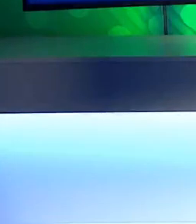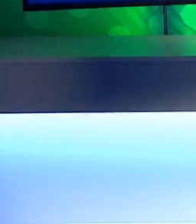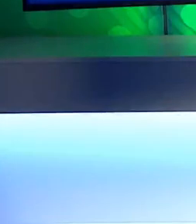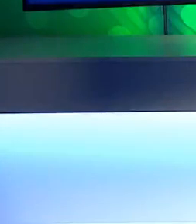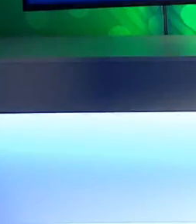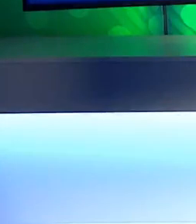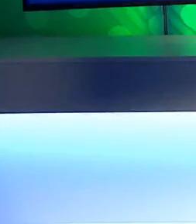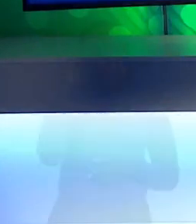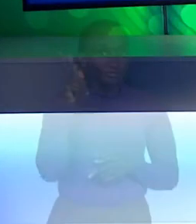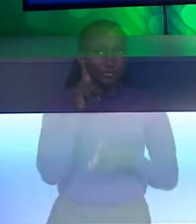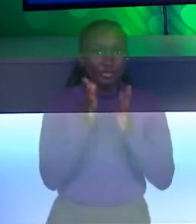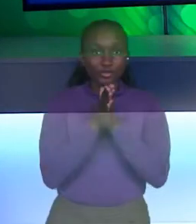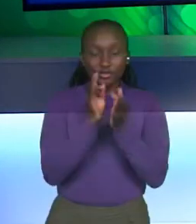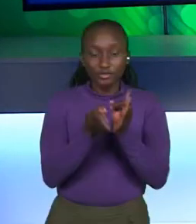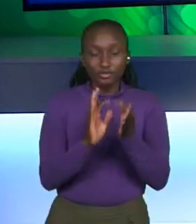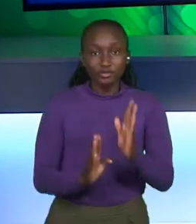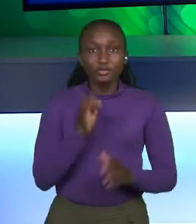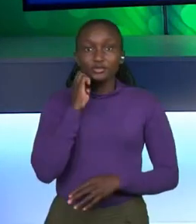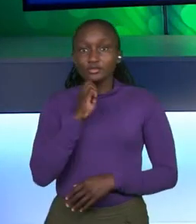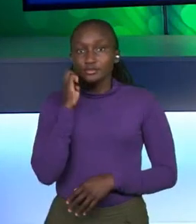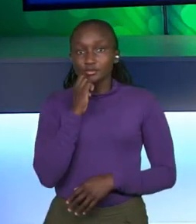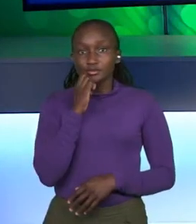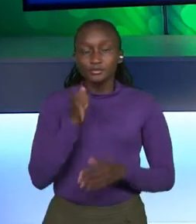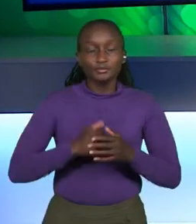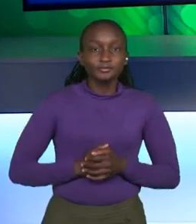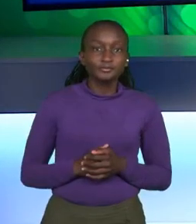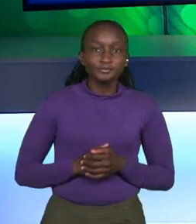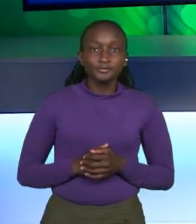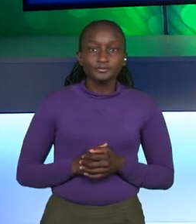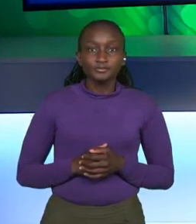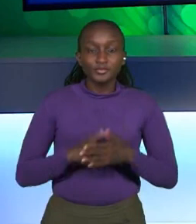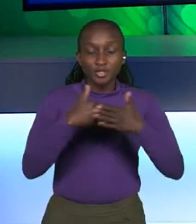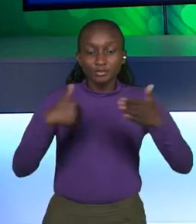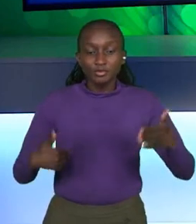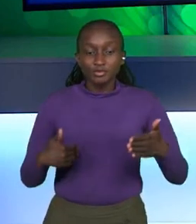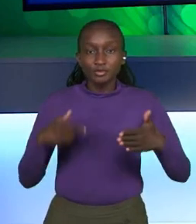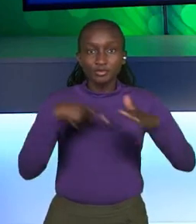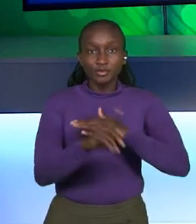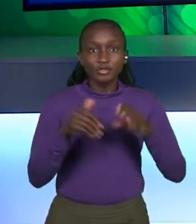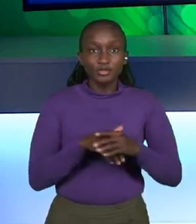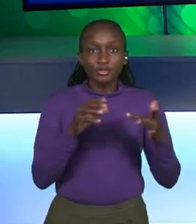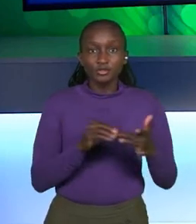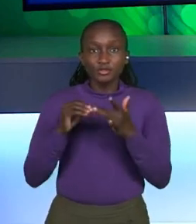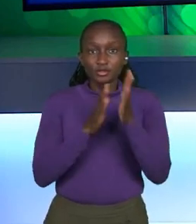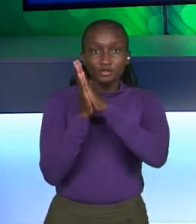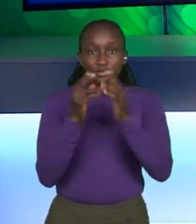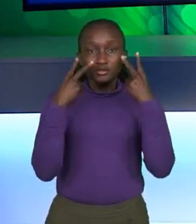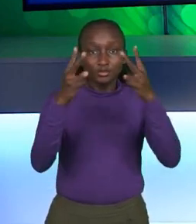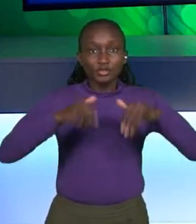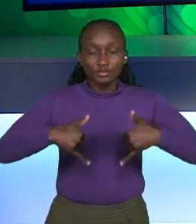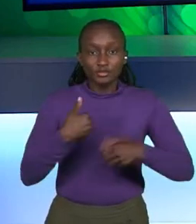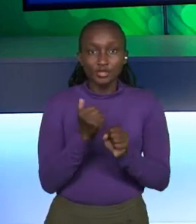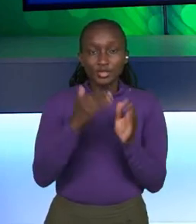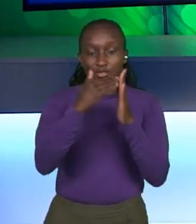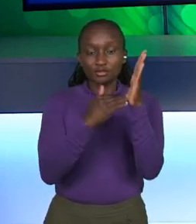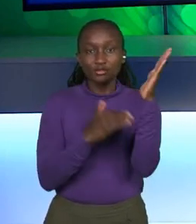I'm Lenny Rashid, and our sign language interpreter today is Evelyn Wangui. Before we get into the main stories, let's take a look at the news that made